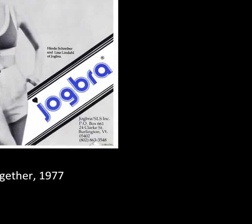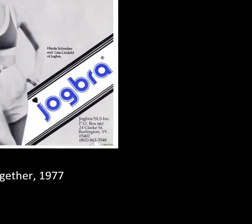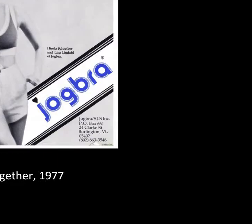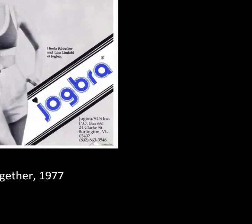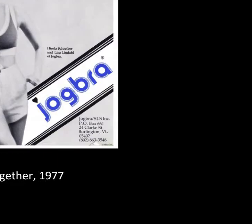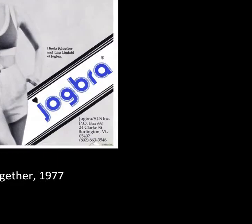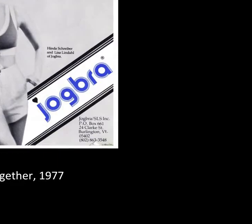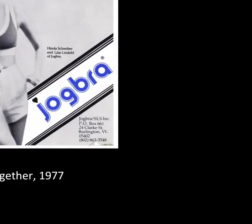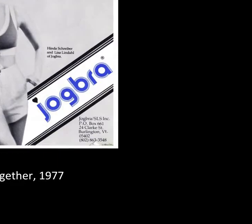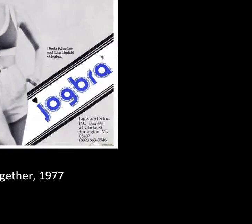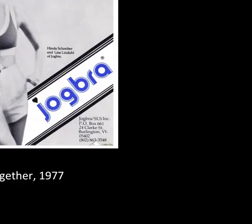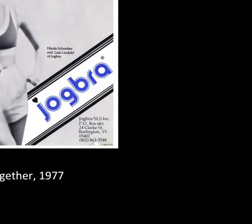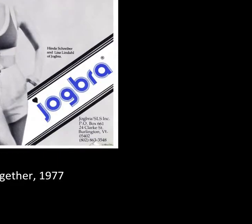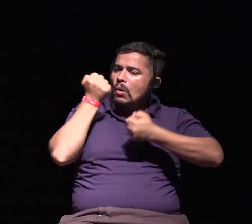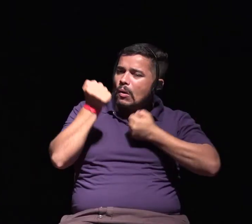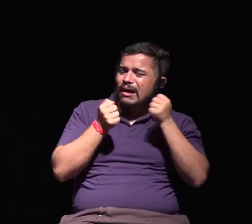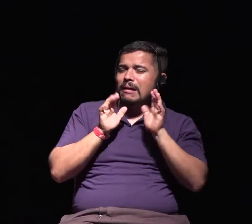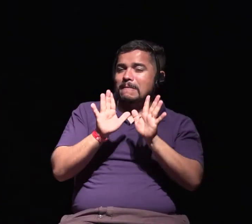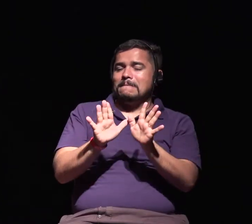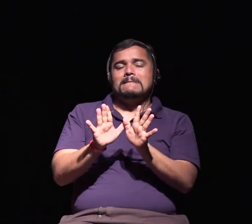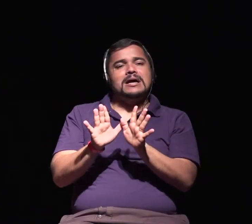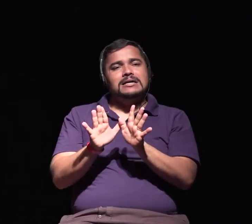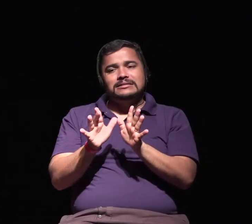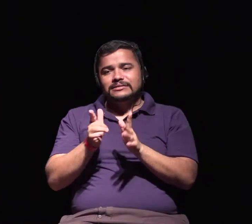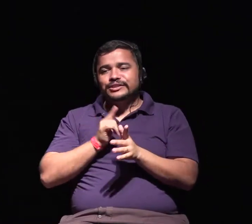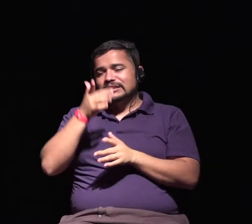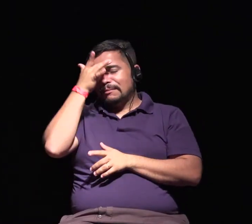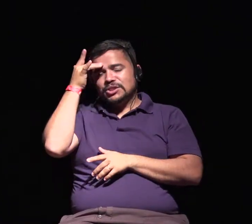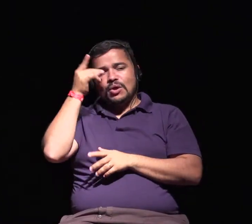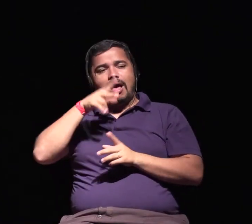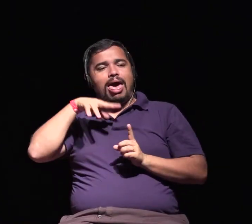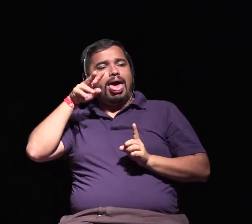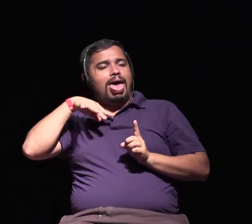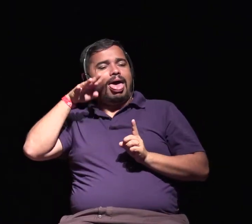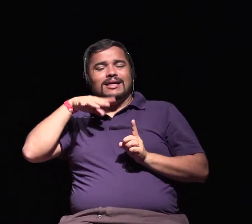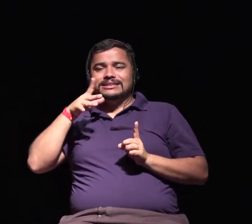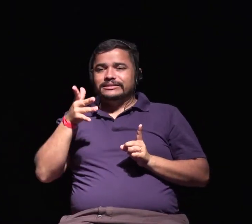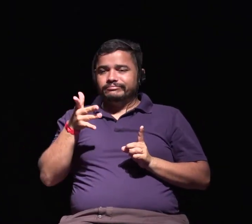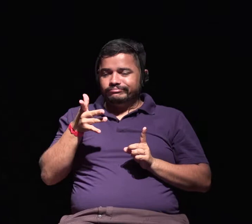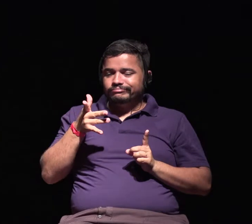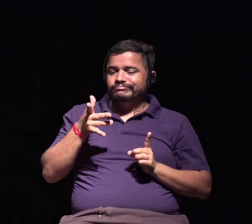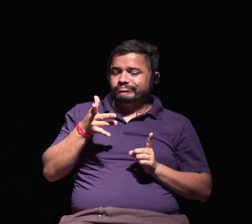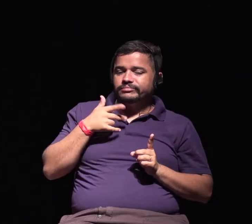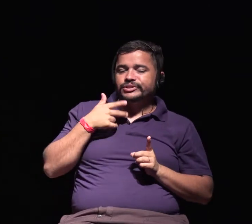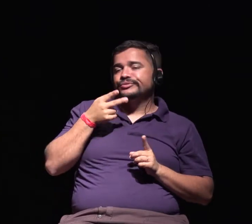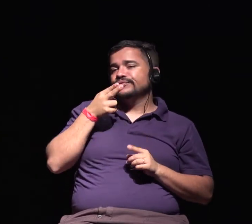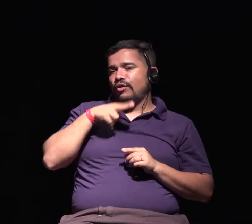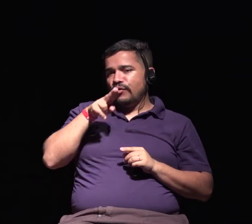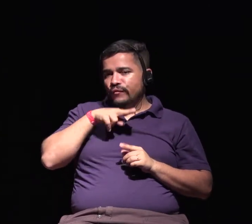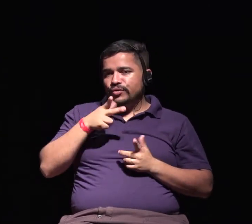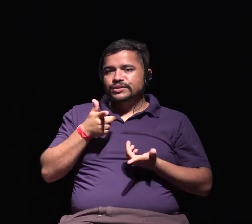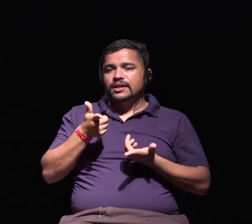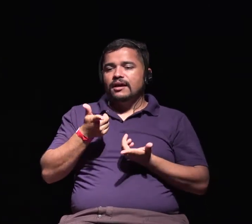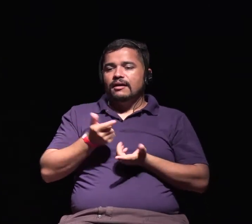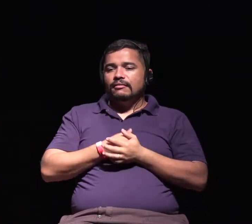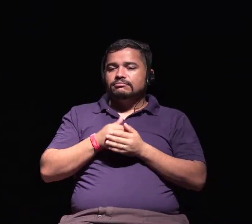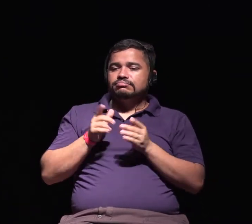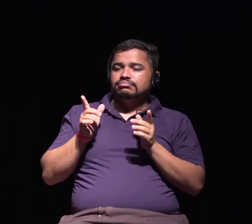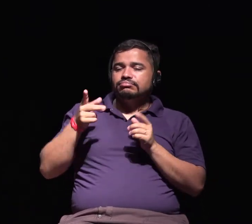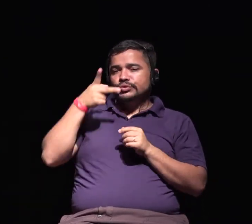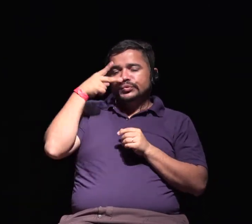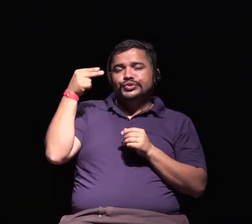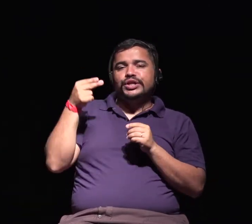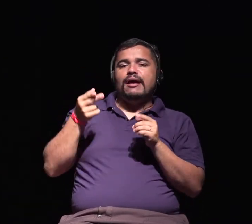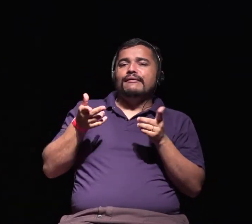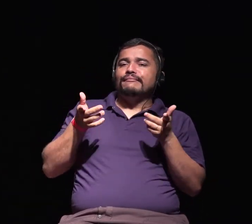passing drivers. She finally settled on wearing a regular bra that was one size too small. It helped with the bouncing, but